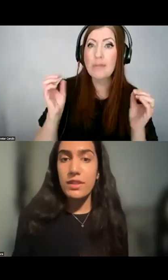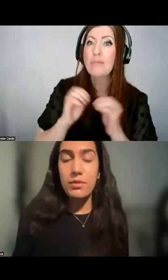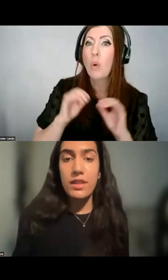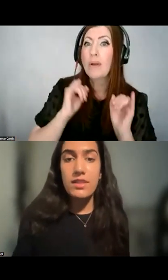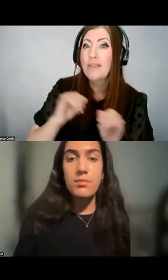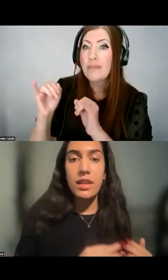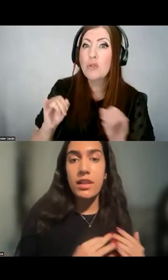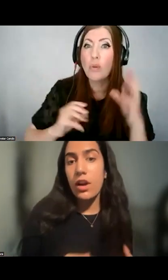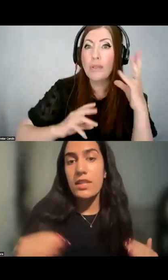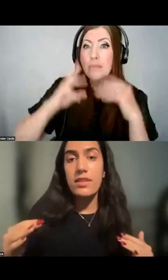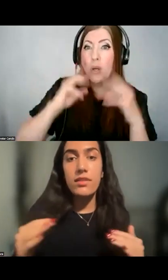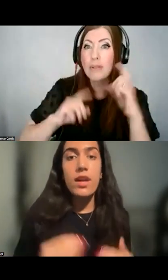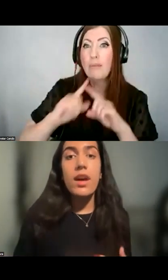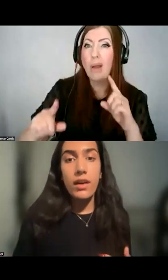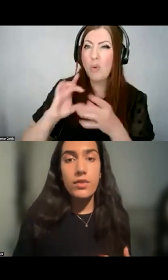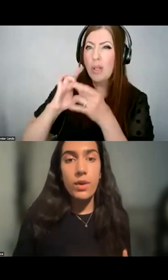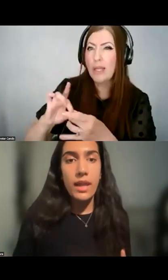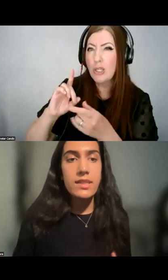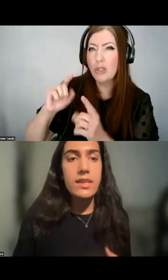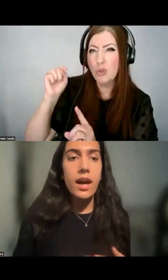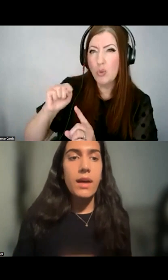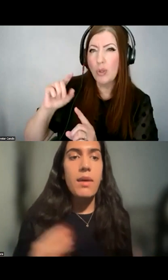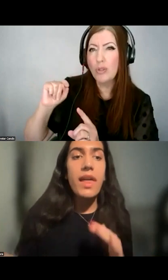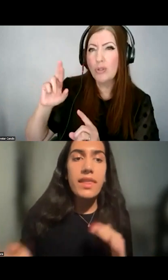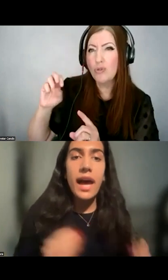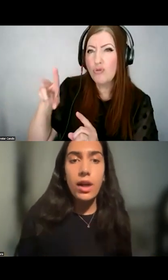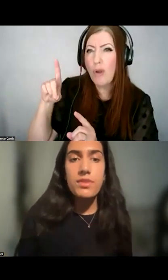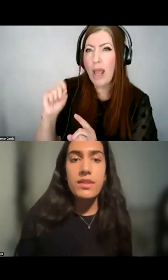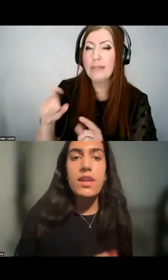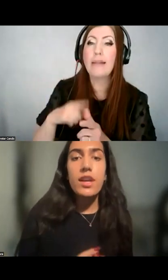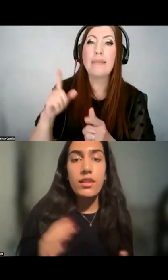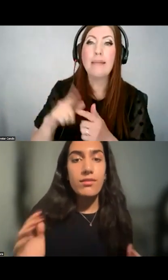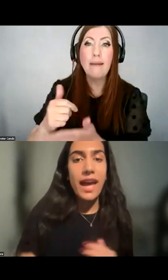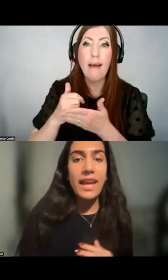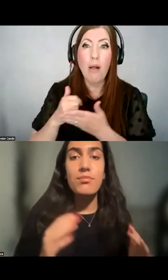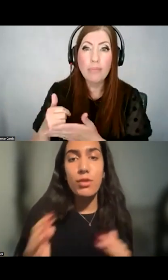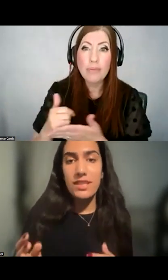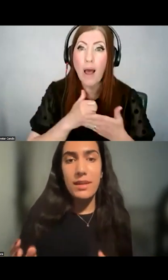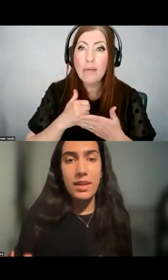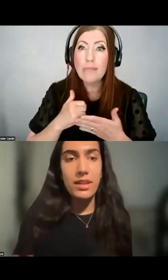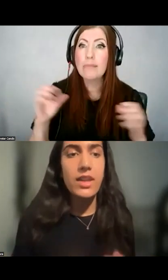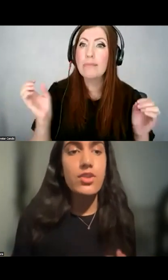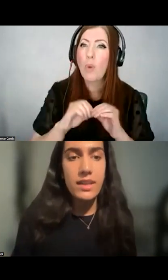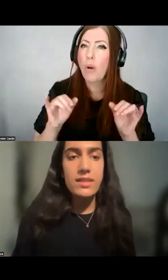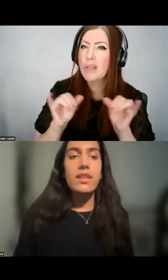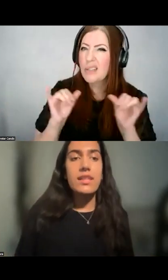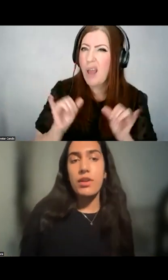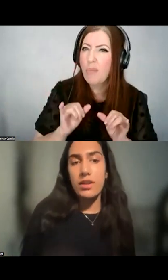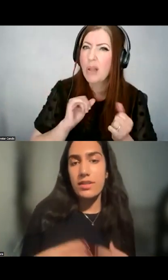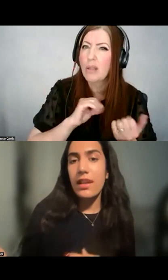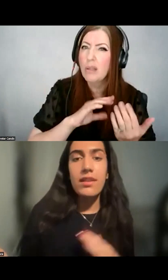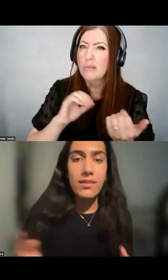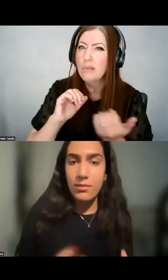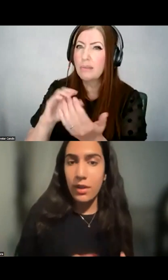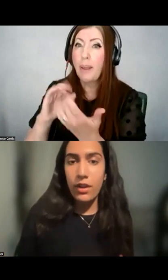individual experiences, but in the context of trends. And then that helps us, I guess, more systemically address these